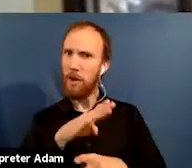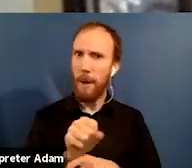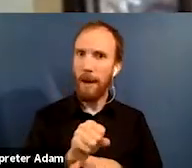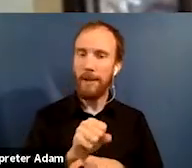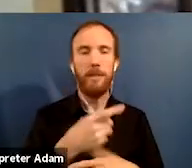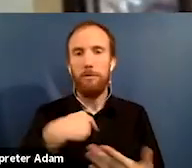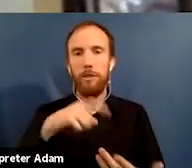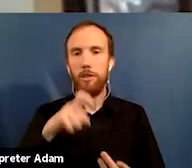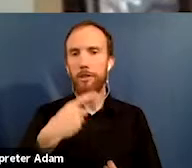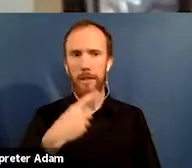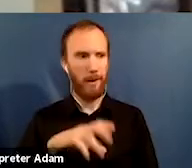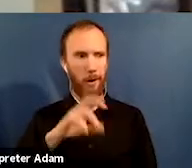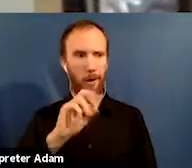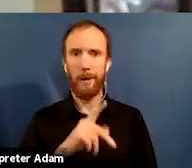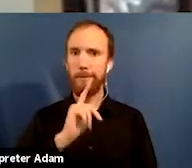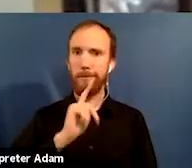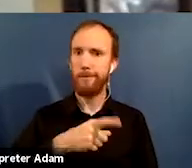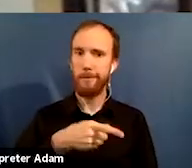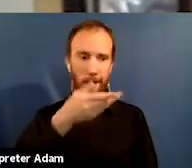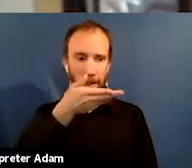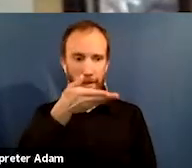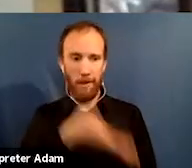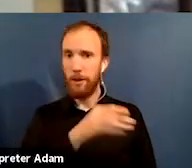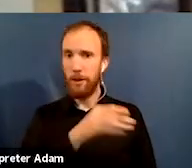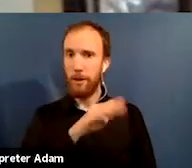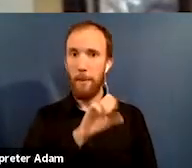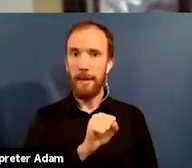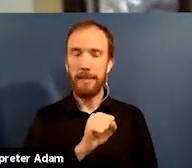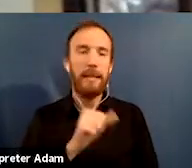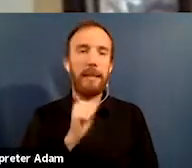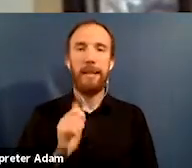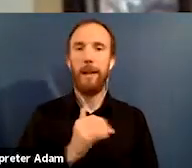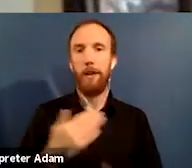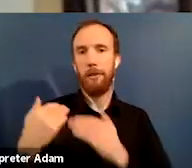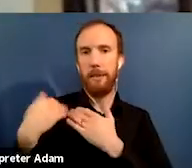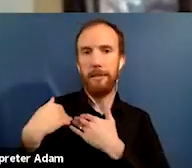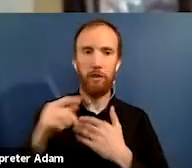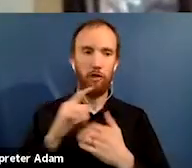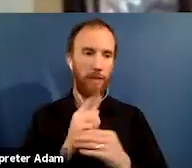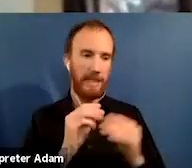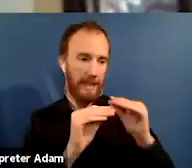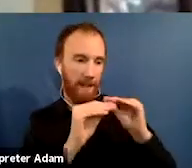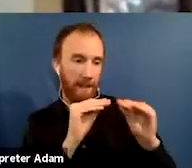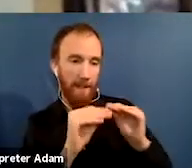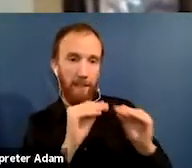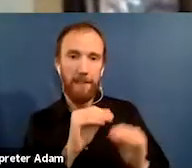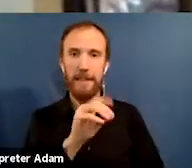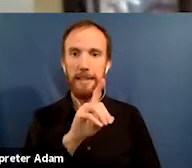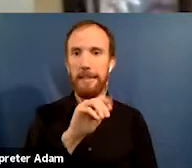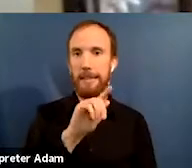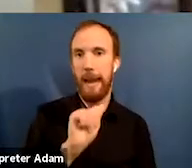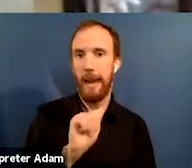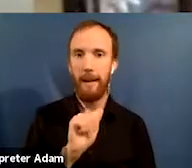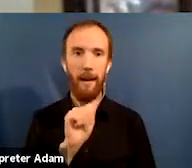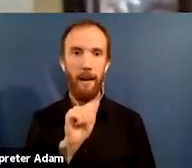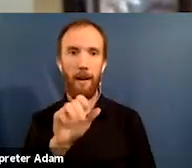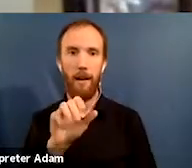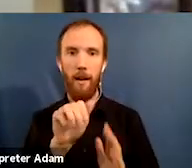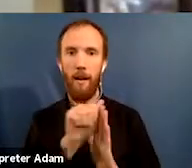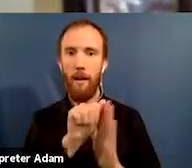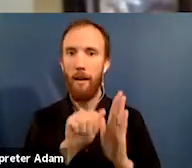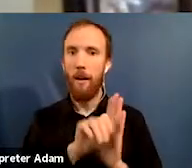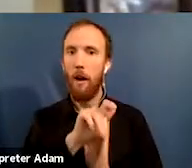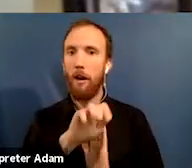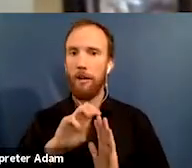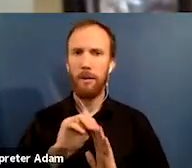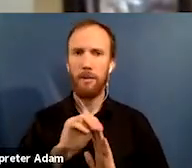are biased, and it's not our job to debias the algorithm or fix the data or whatever it is. Let's use this as an example of what not